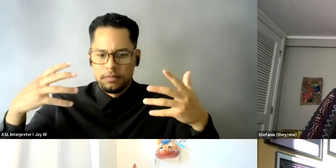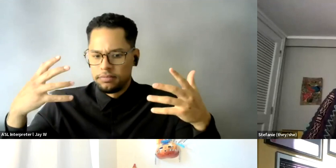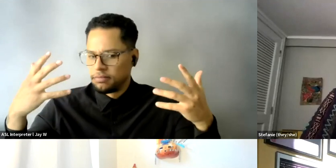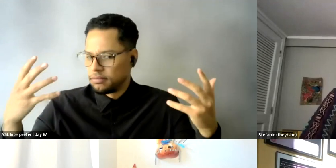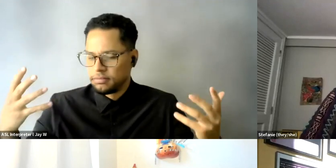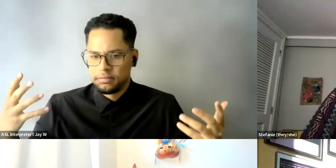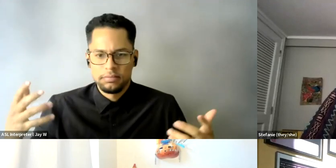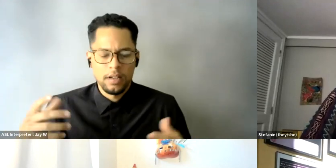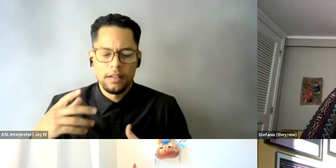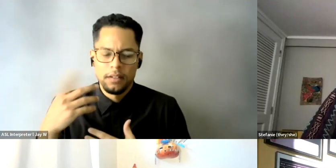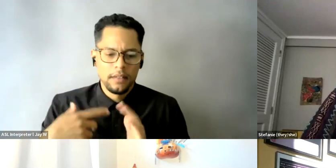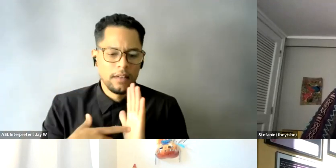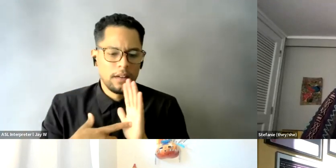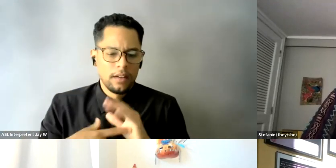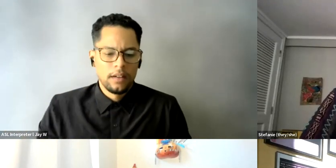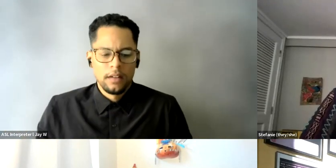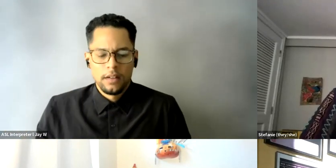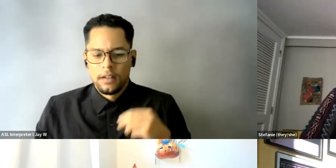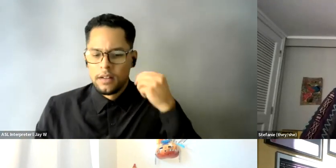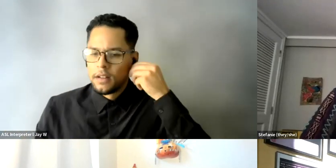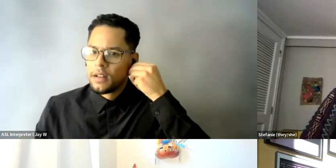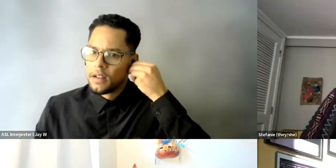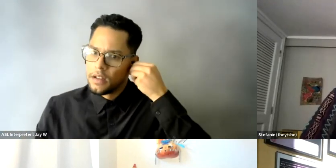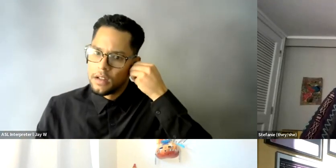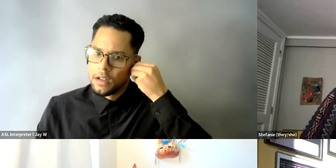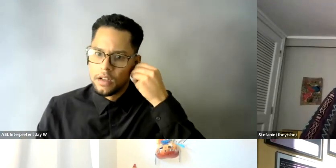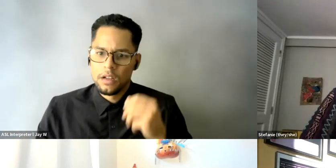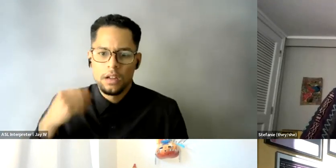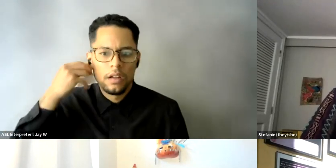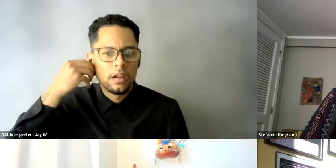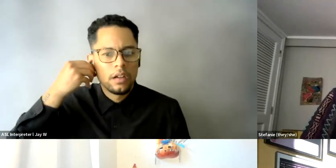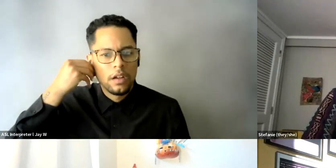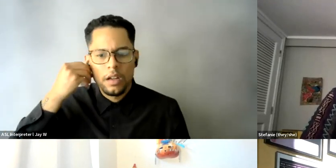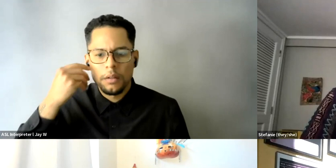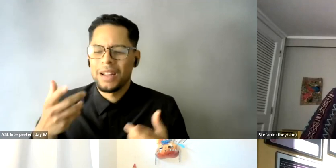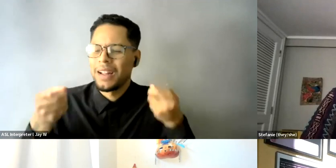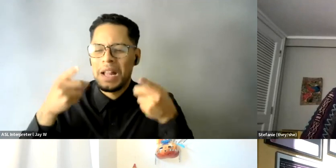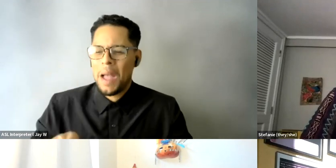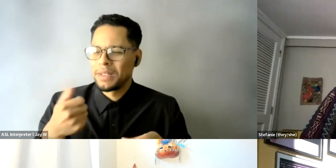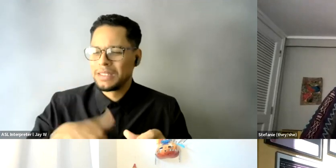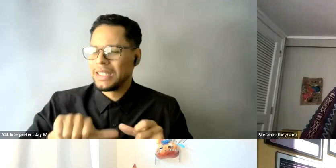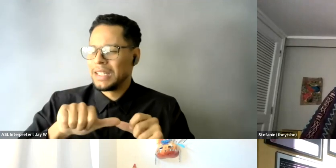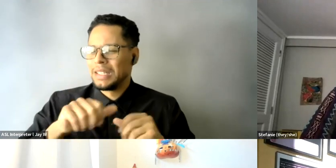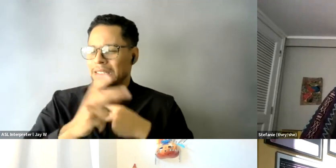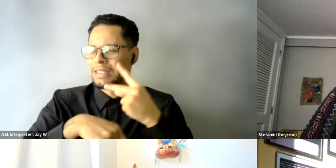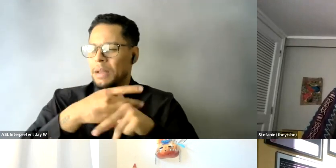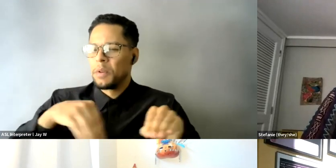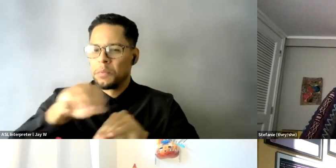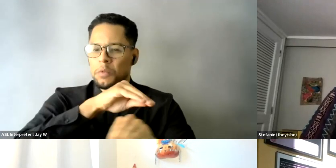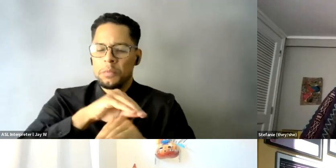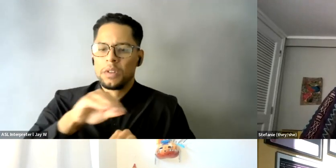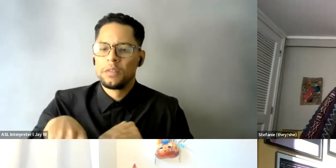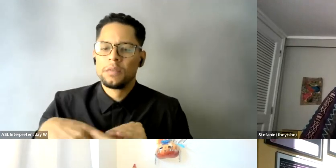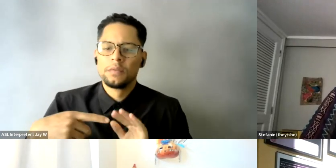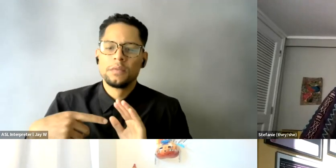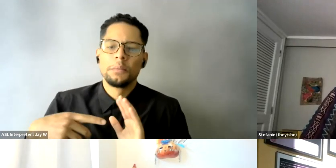don't ever try and, it's like when you get in any movement, I mean, like Stefanie, it sounds like from the time I was 13,